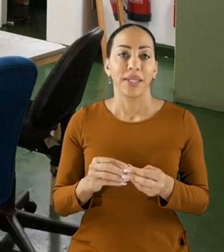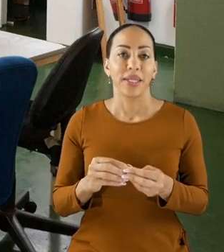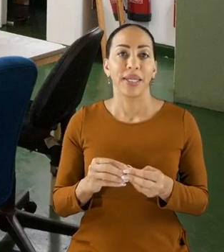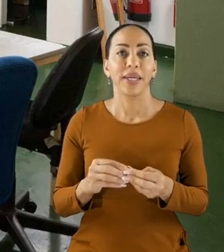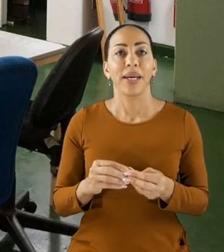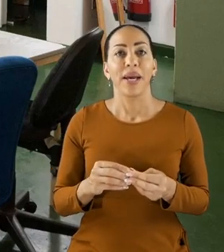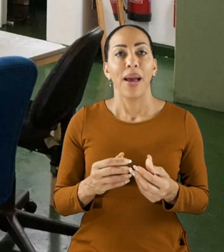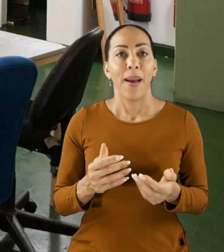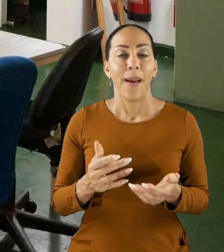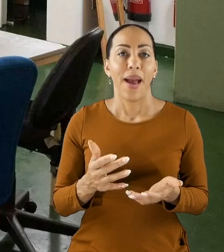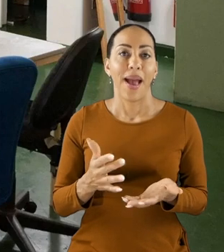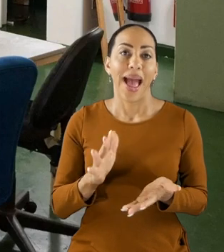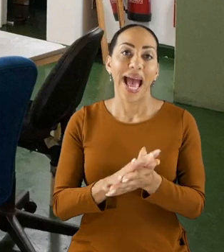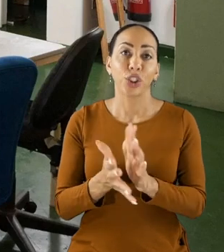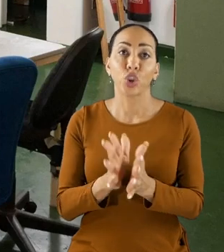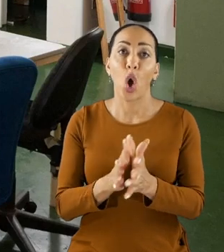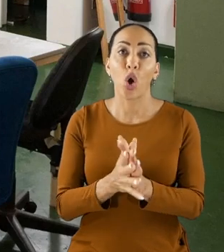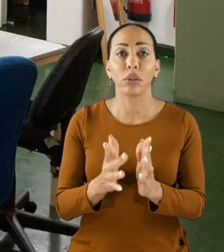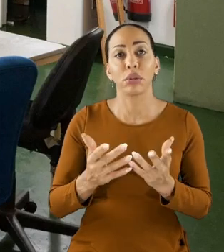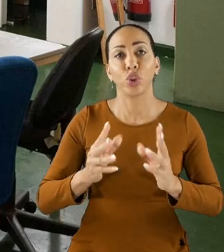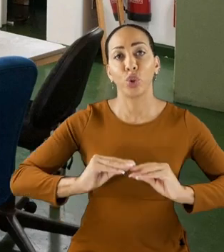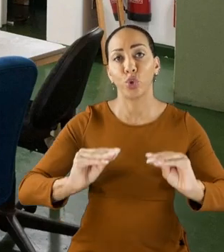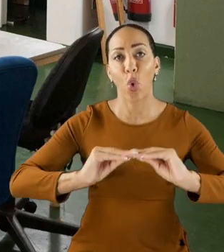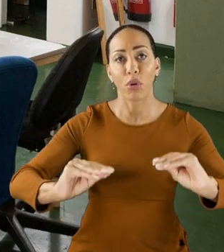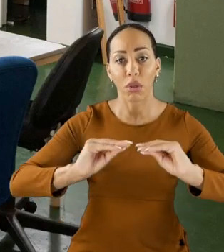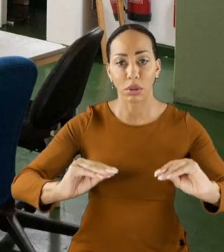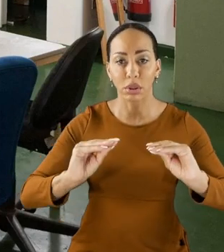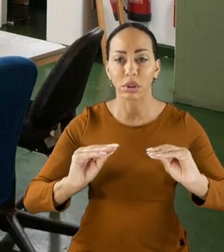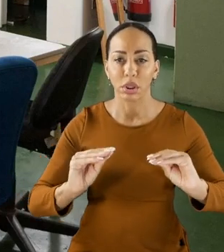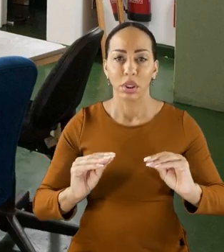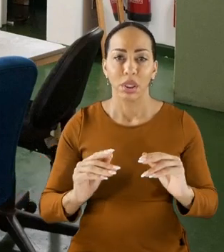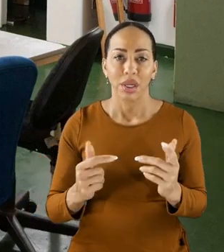hands-on tutorials that you've already done that you could share with us about it? Because